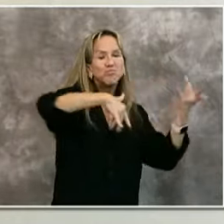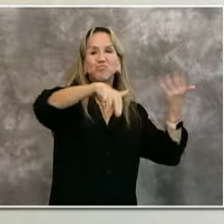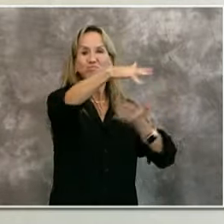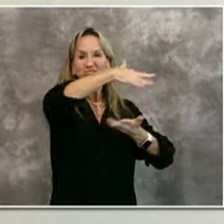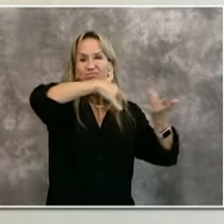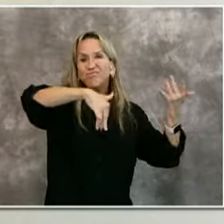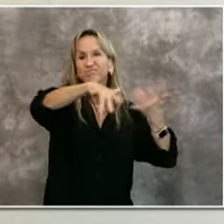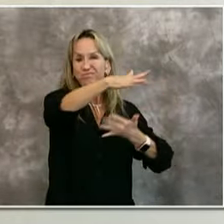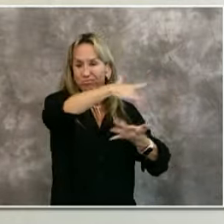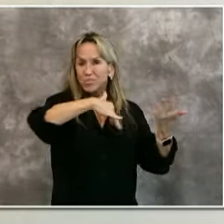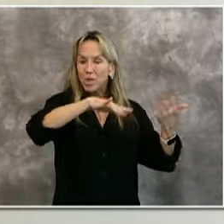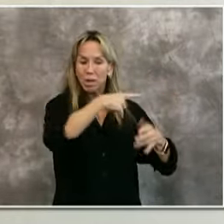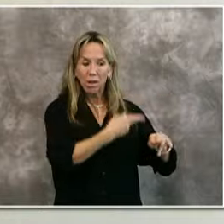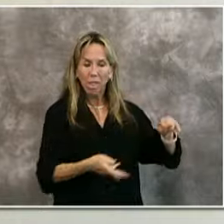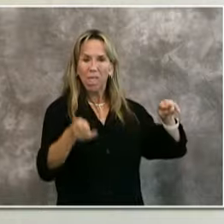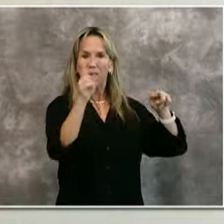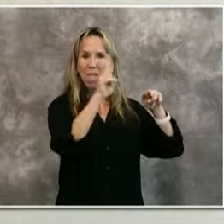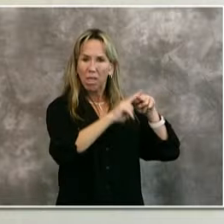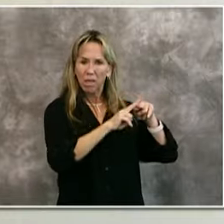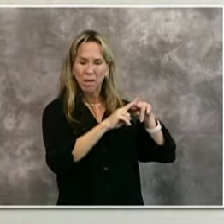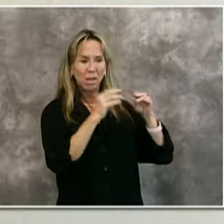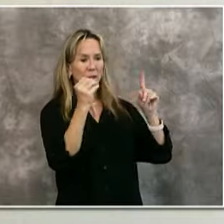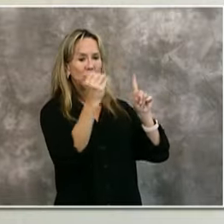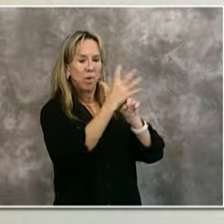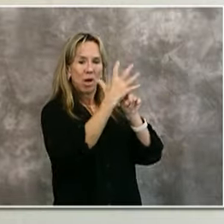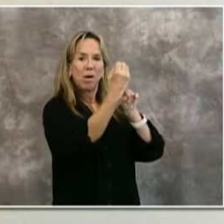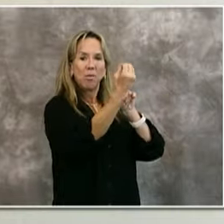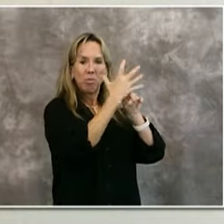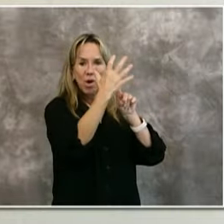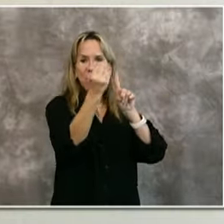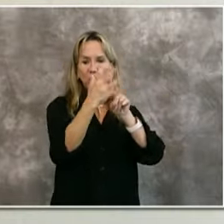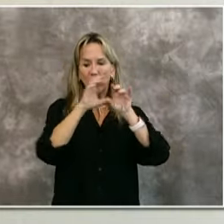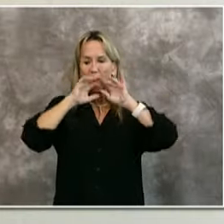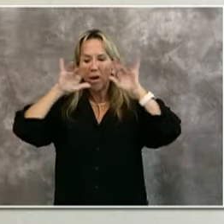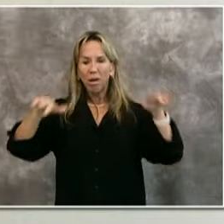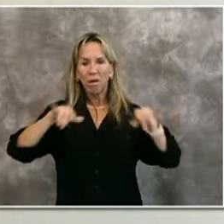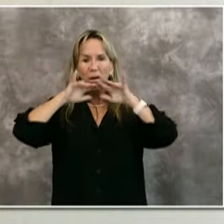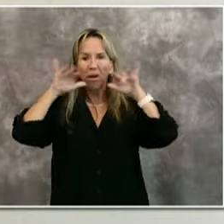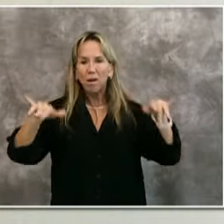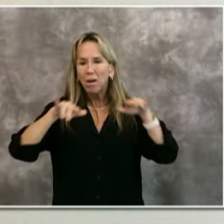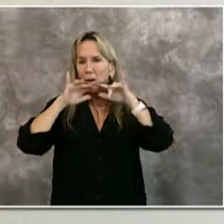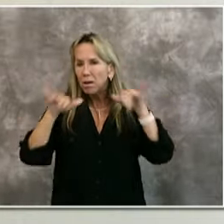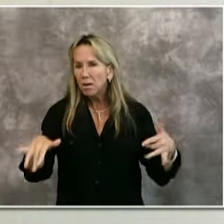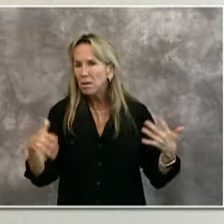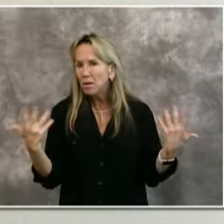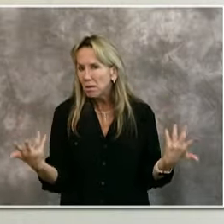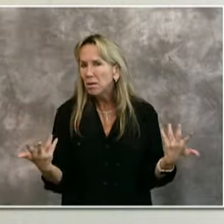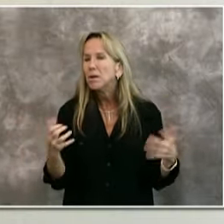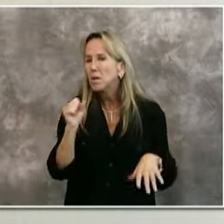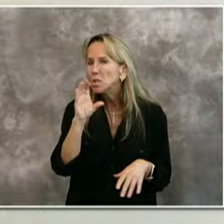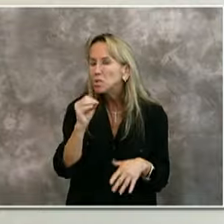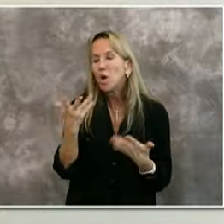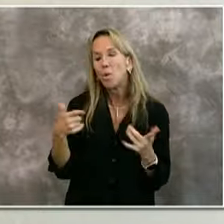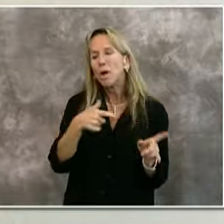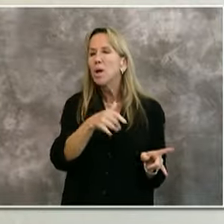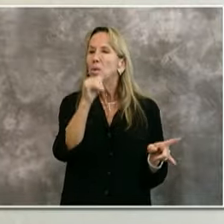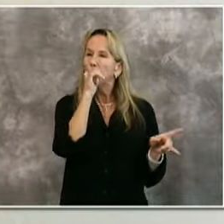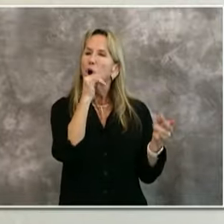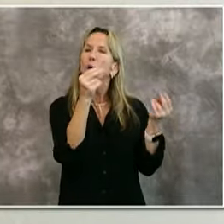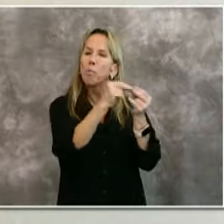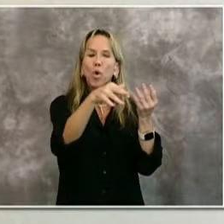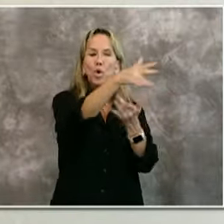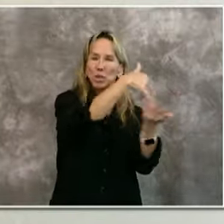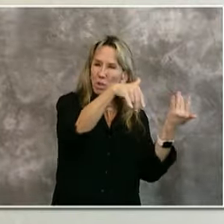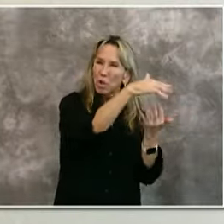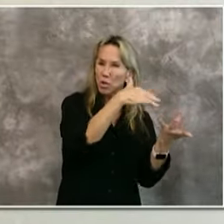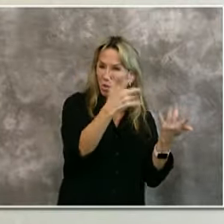the increased potential for duration of exposure and intensity of exposure. Bars also and bar settings tend to be more social settings